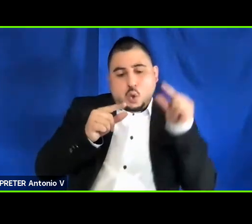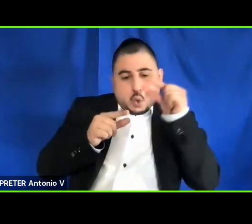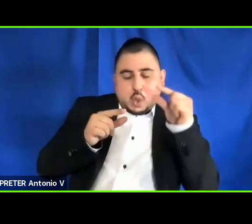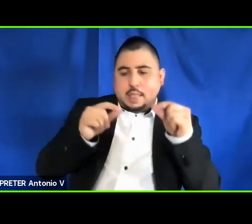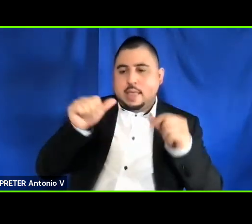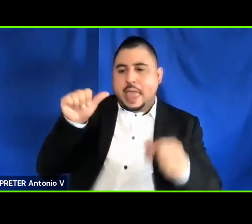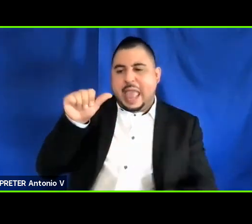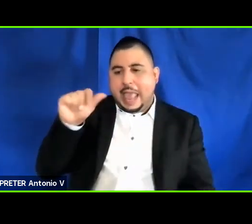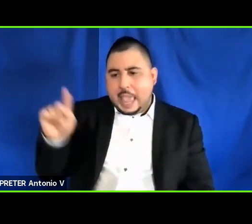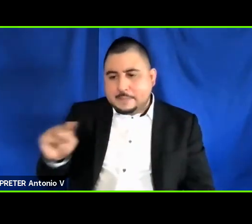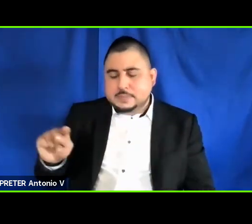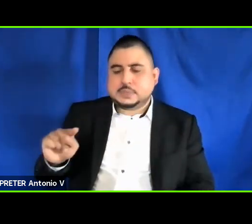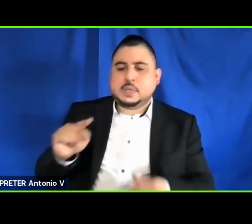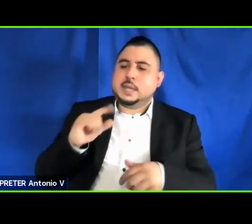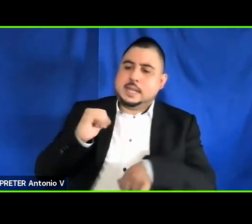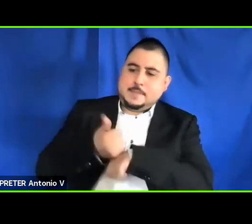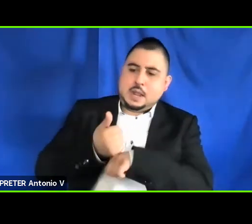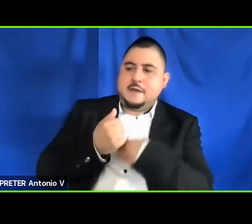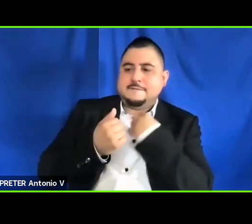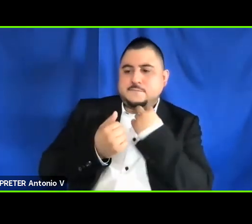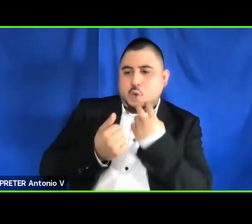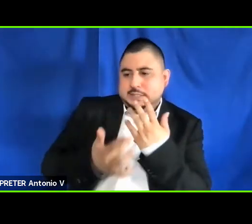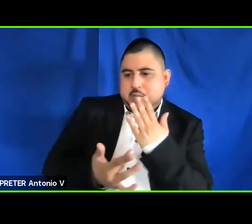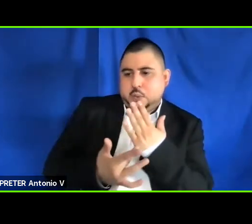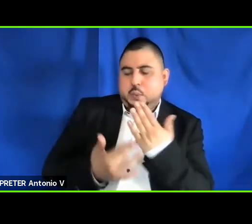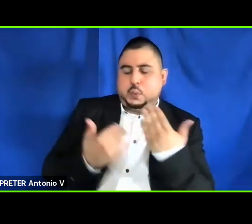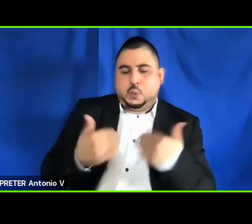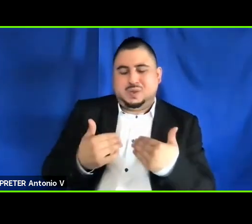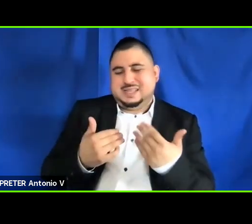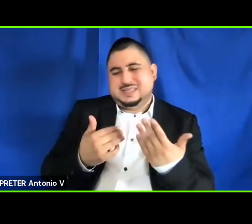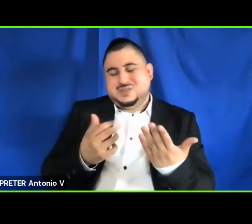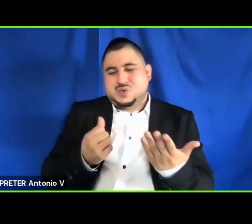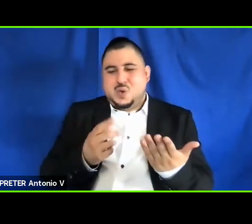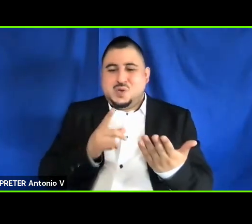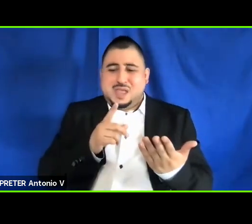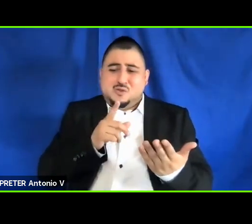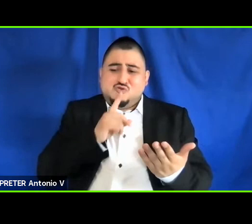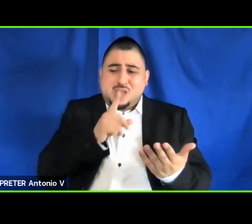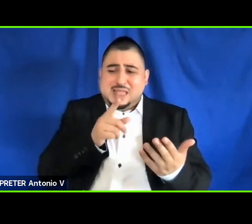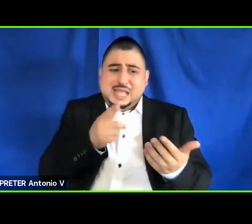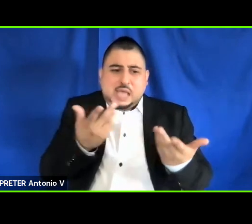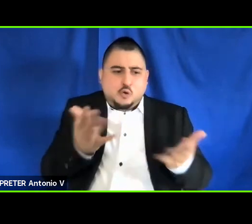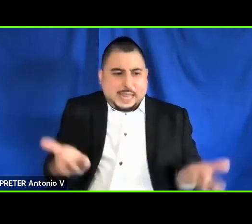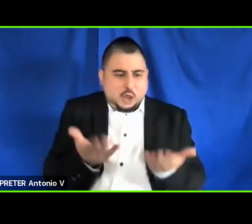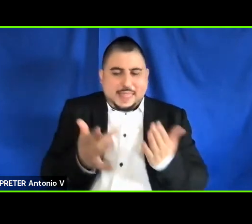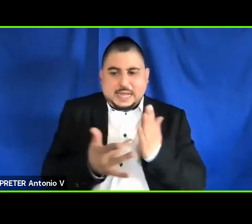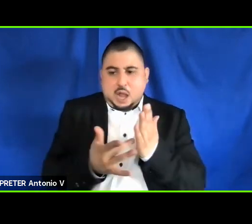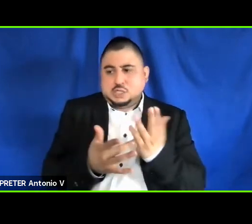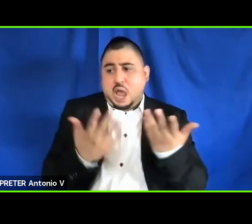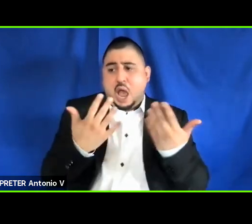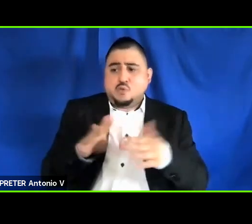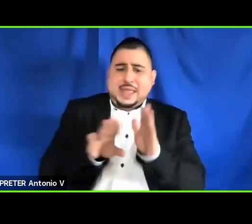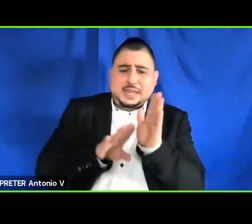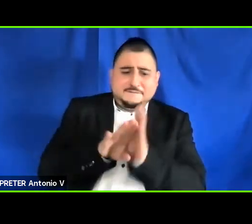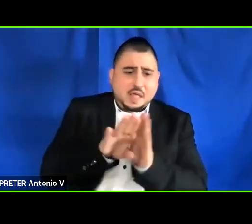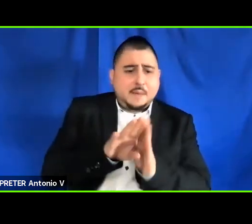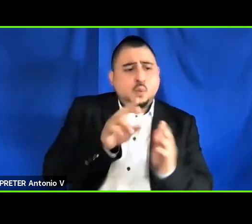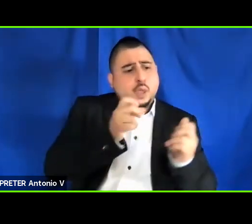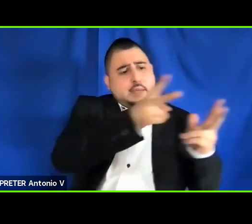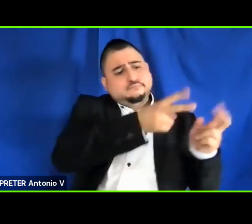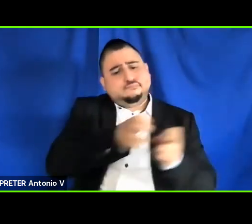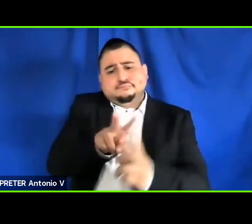Amazon implementations of voice technologies, that's not unreasonable. It's something that's really viable and could be